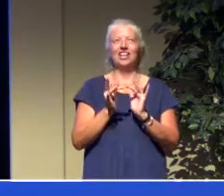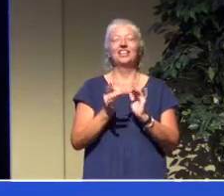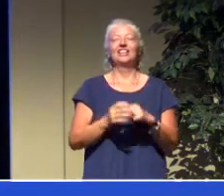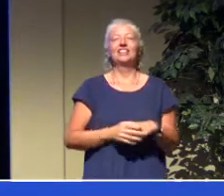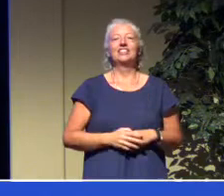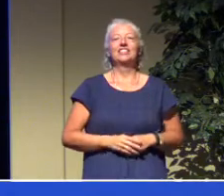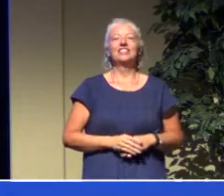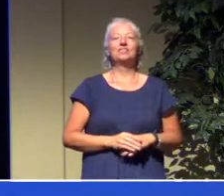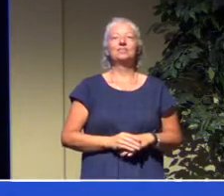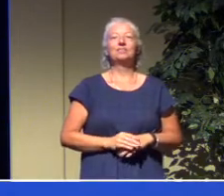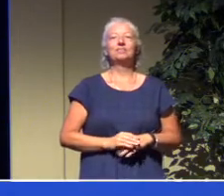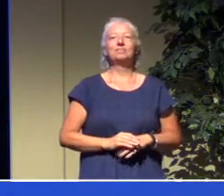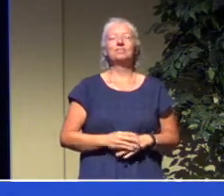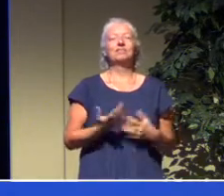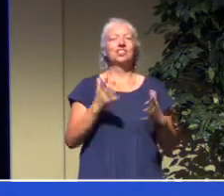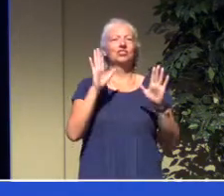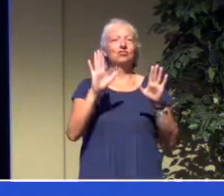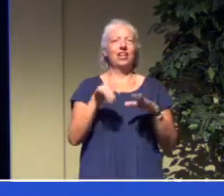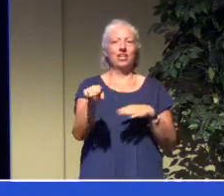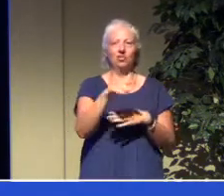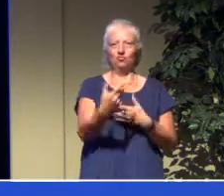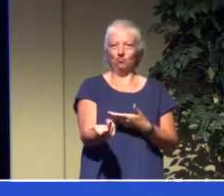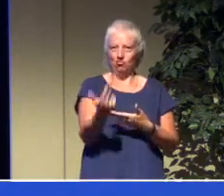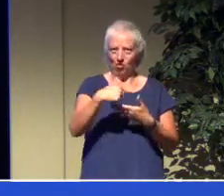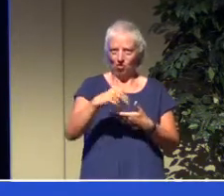watching from online. It's great that you're here today.